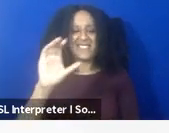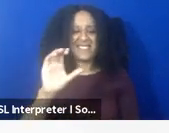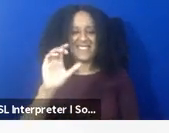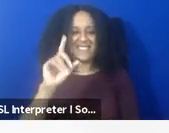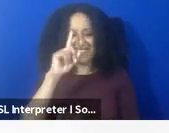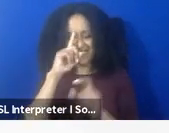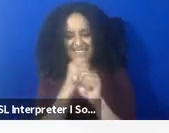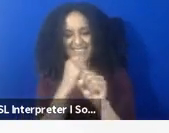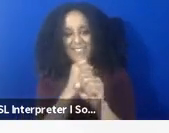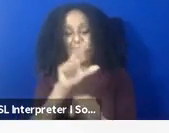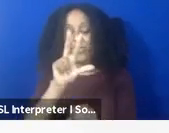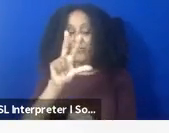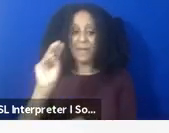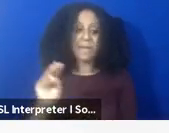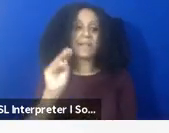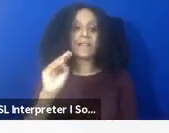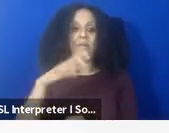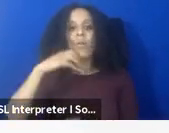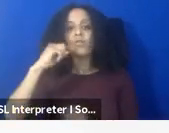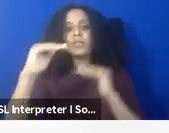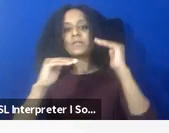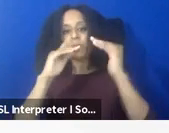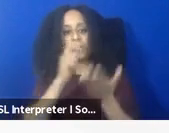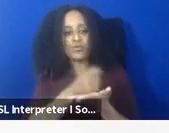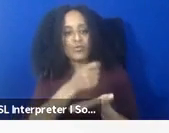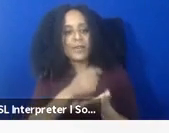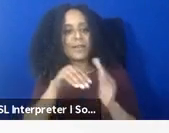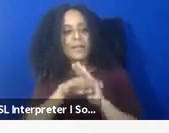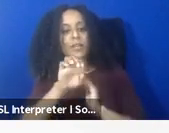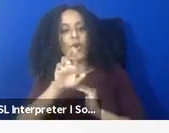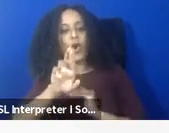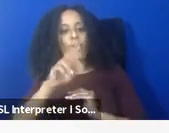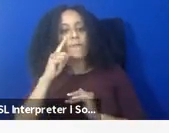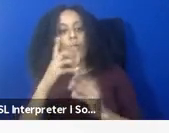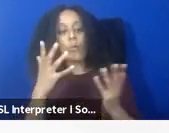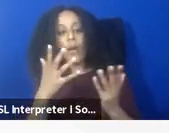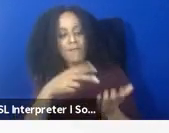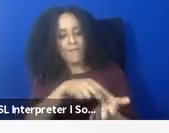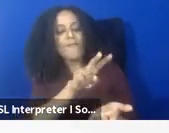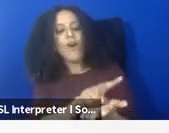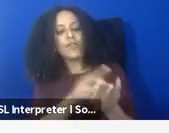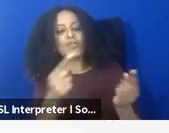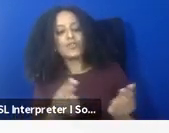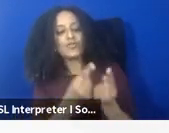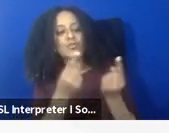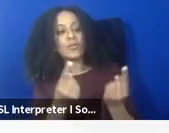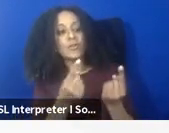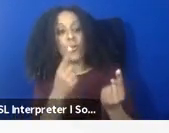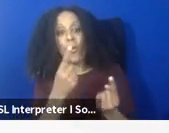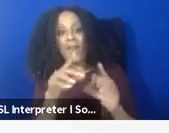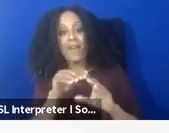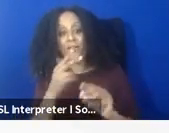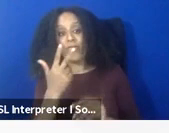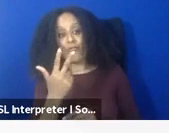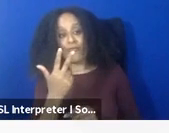Each year, 3 million older adults are going to be treated in the emergency department for falls injuries. As many as 1 in 3 adults